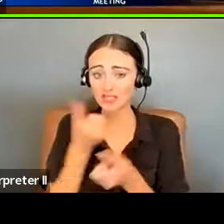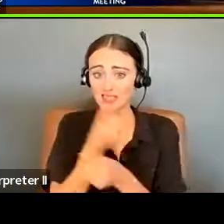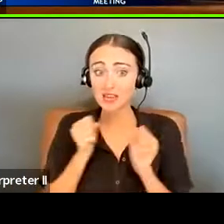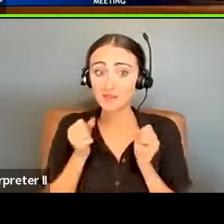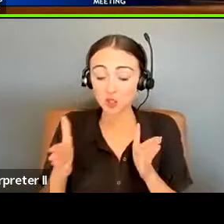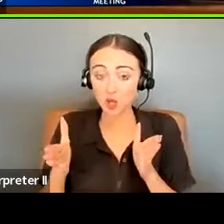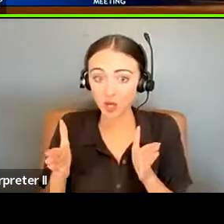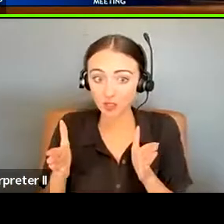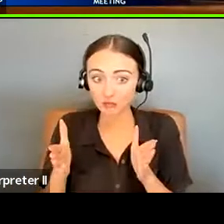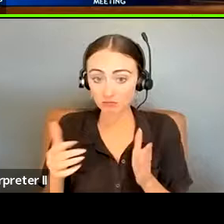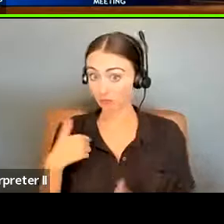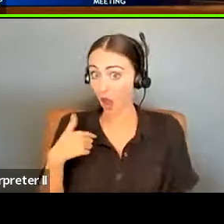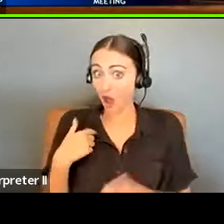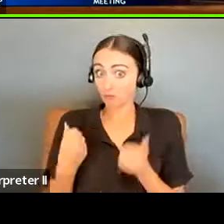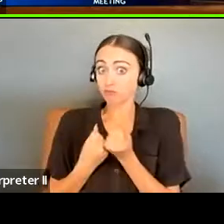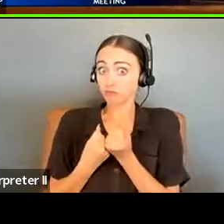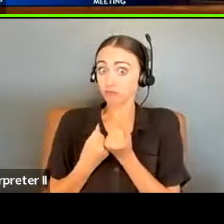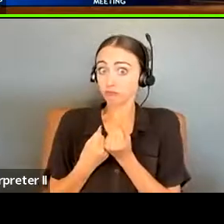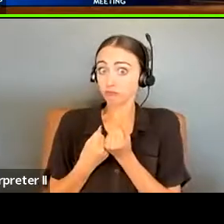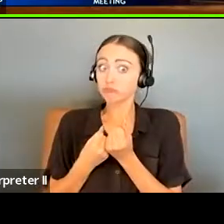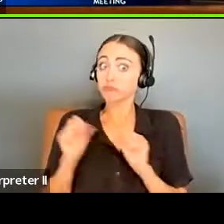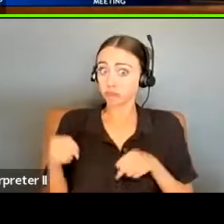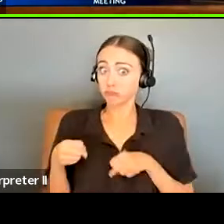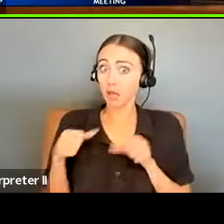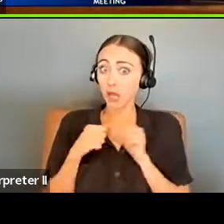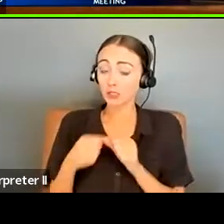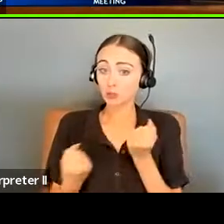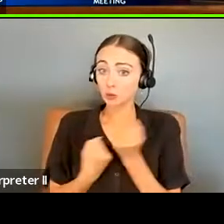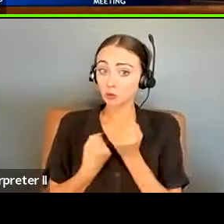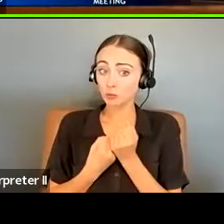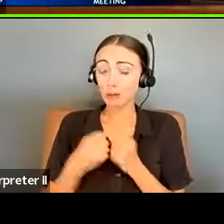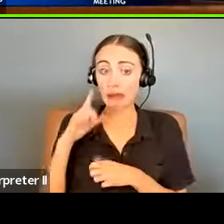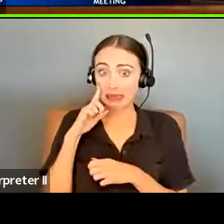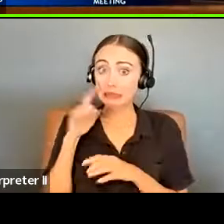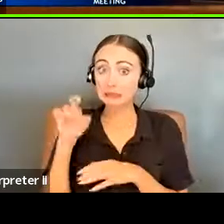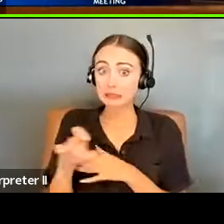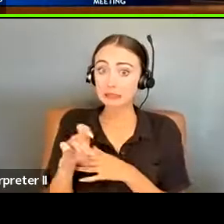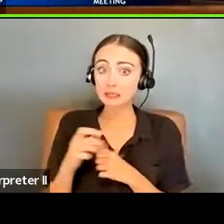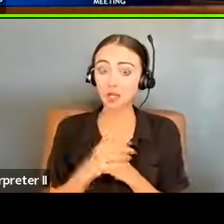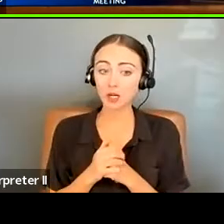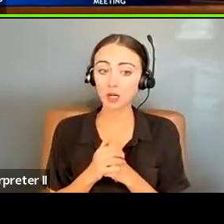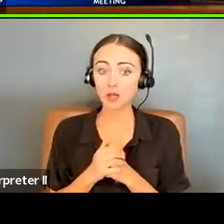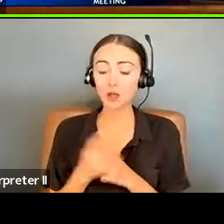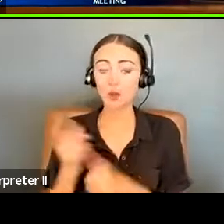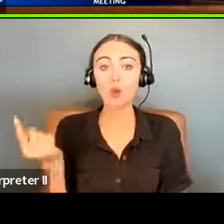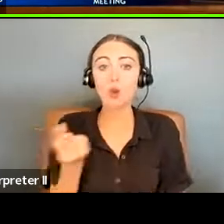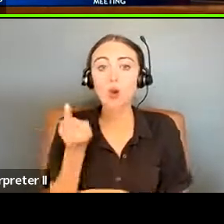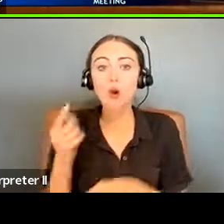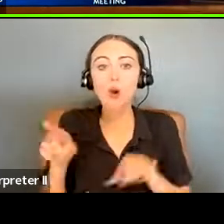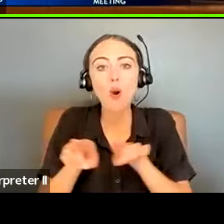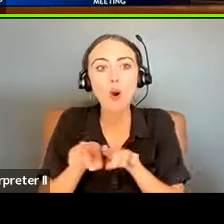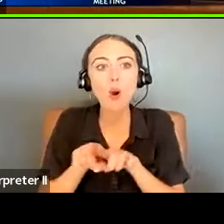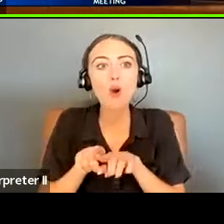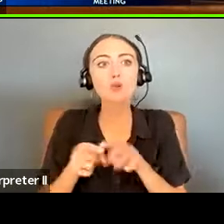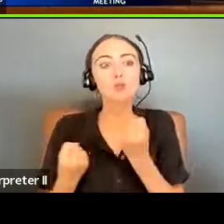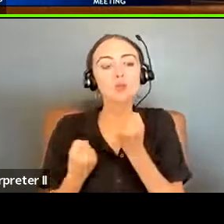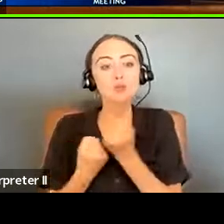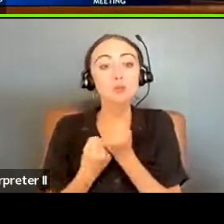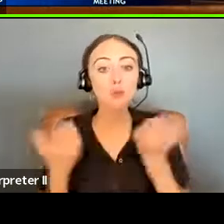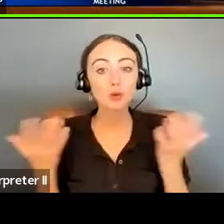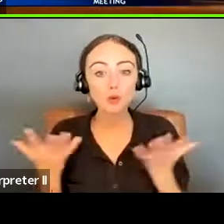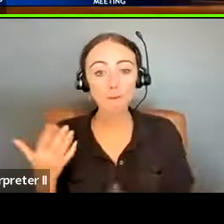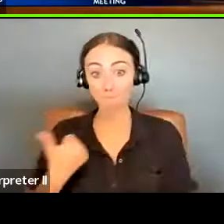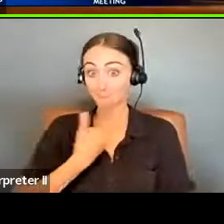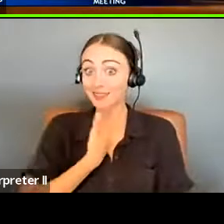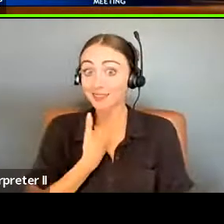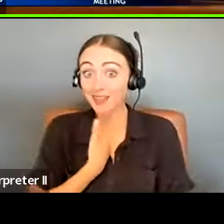which I have supported in committee and I am supporting today, which I think is necessary, that we also start supporting